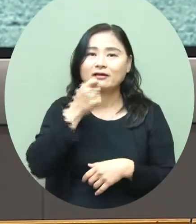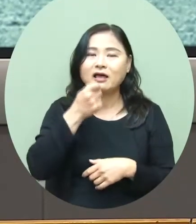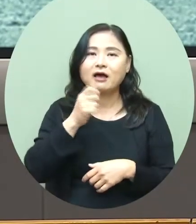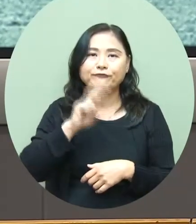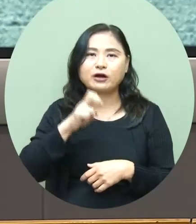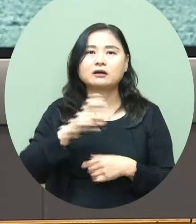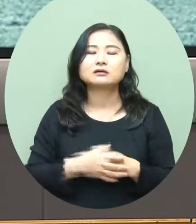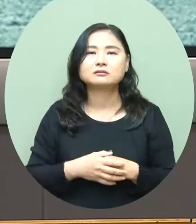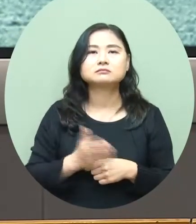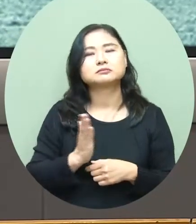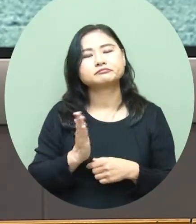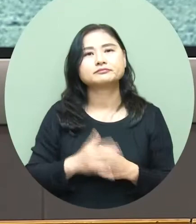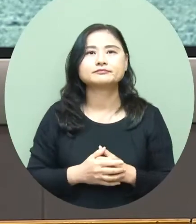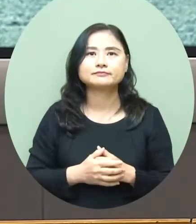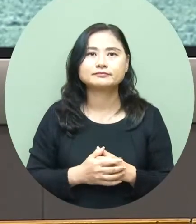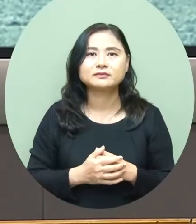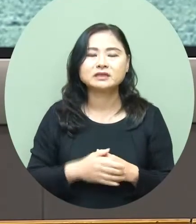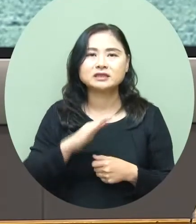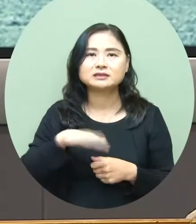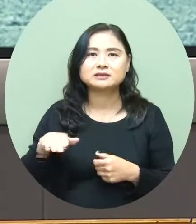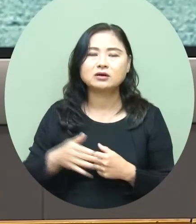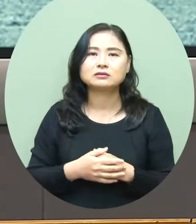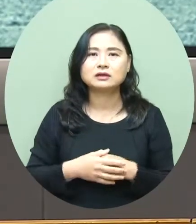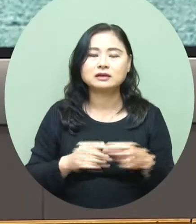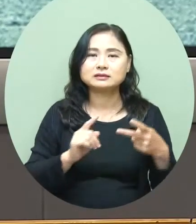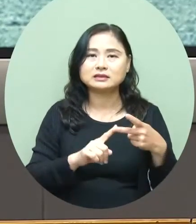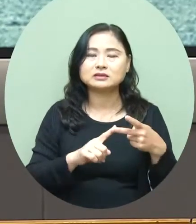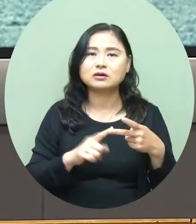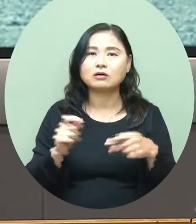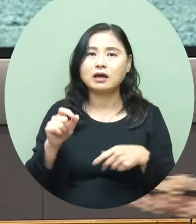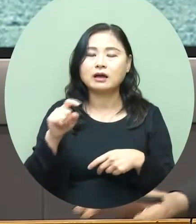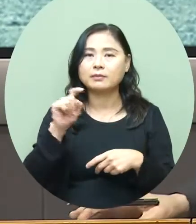There are also cases who used RAT at designated hotels.